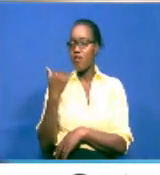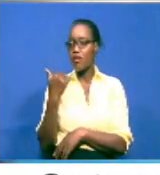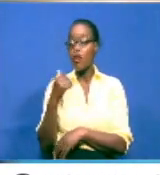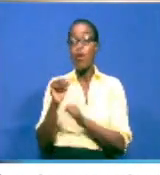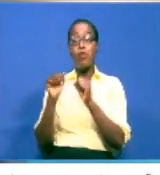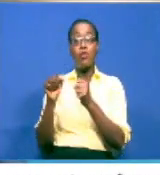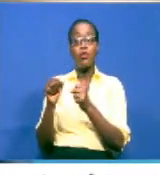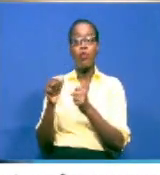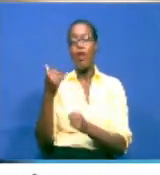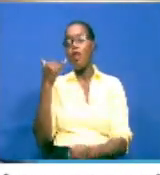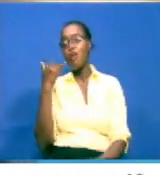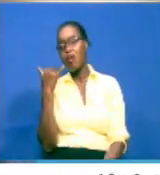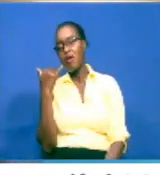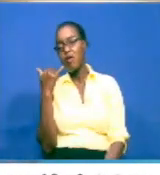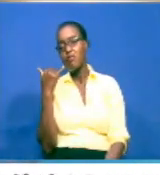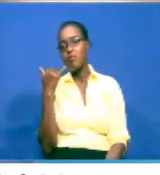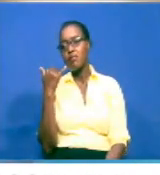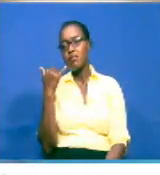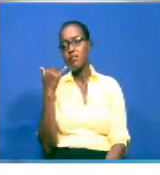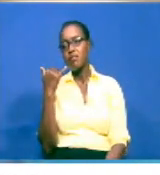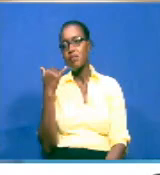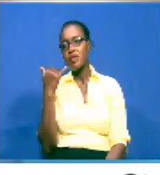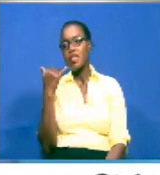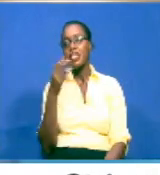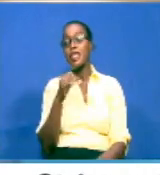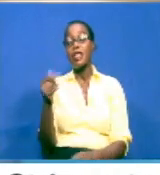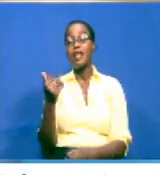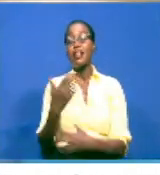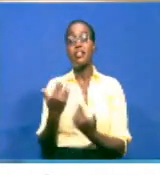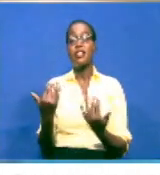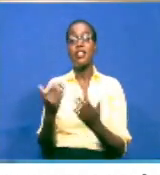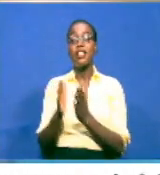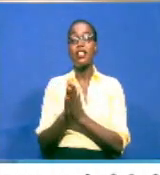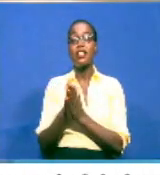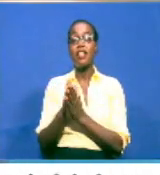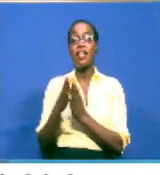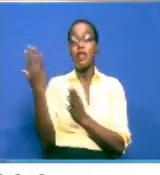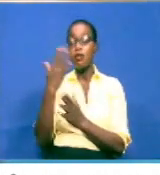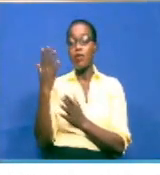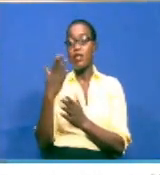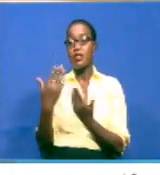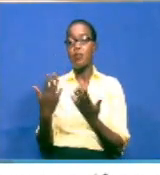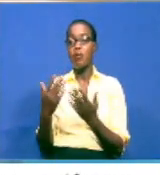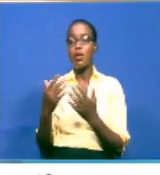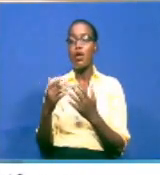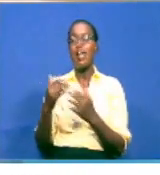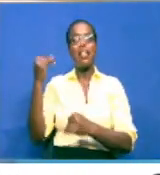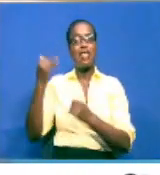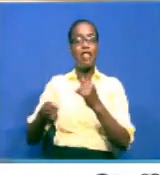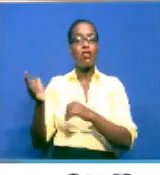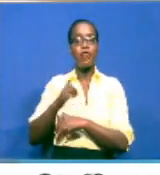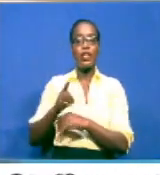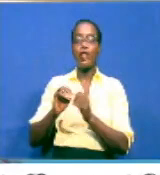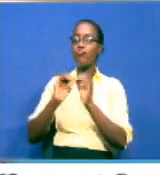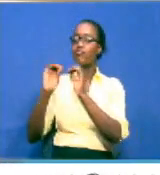be able to call. You can still be able to do all other things. And this polythene paper might be disposed of by the end of the day